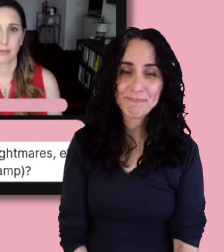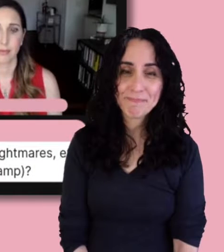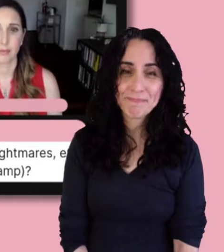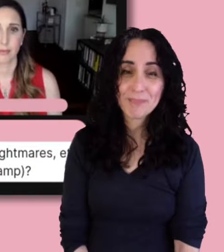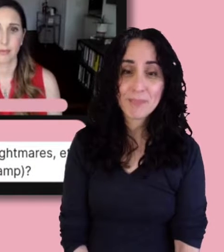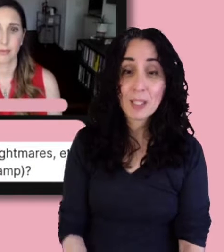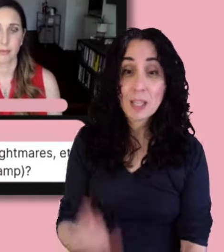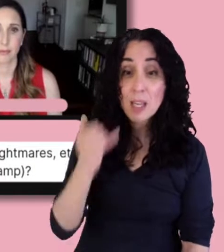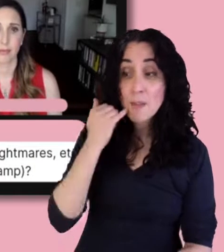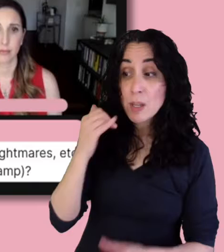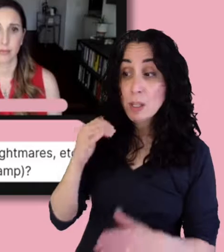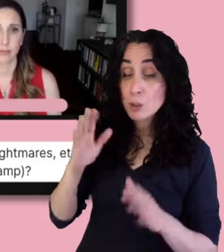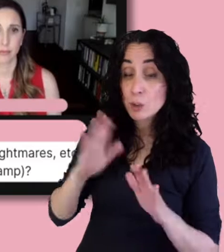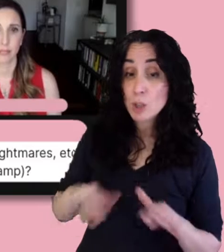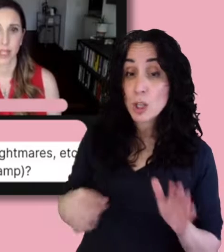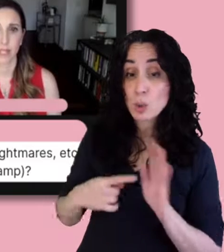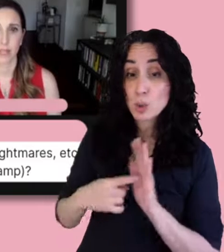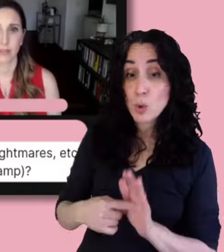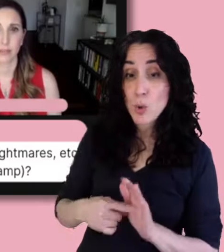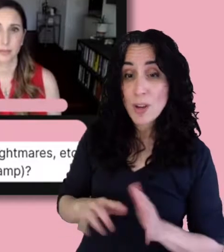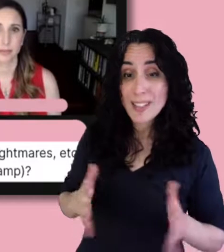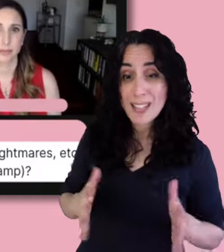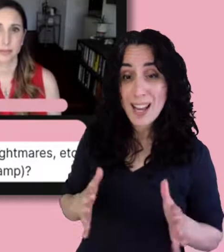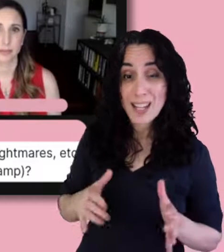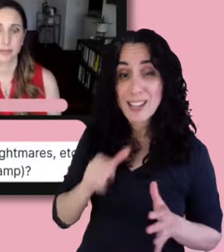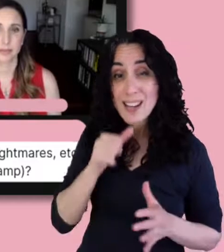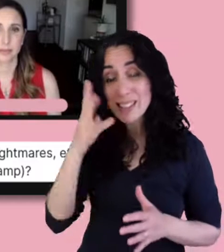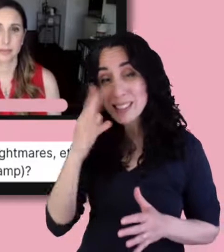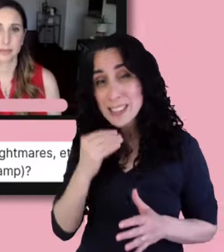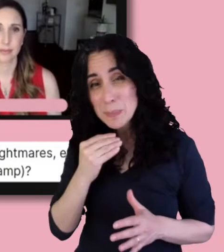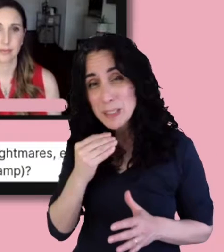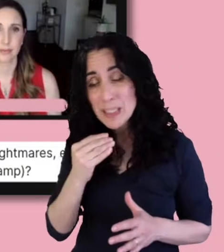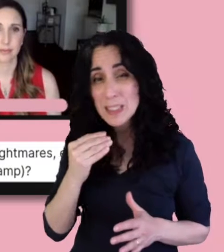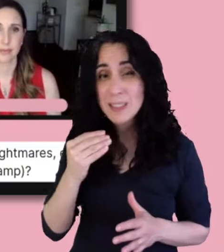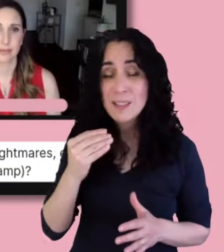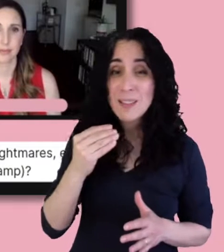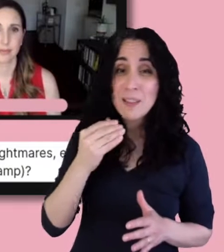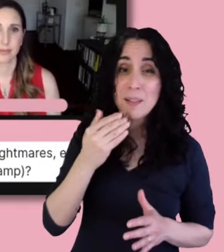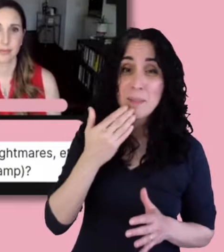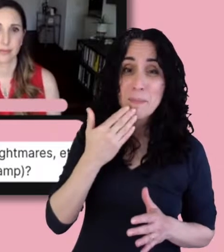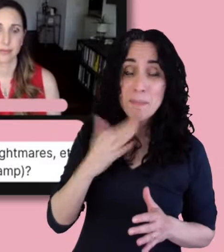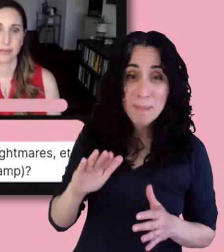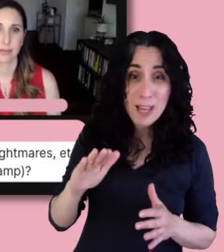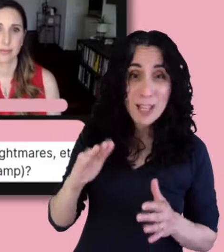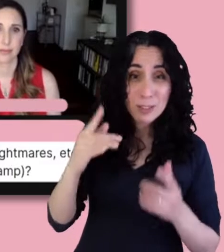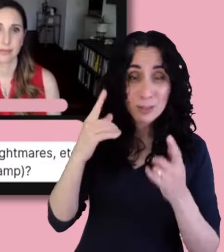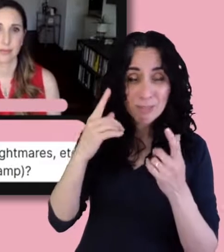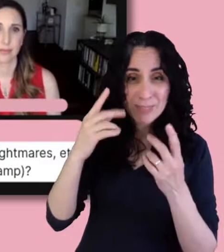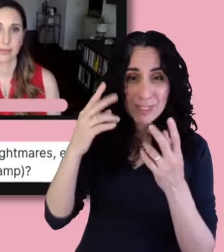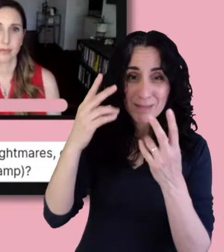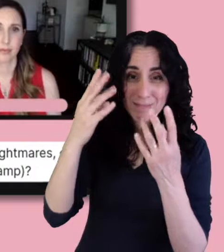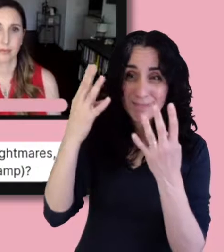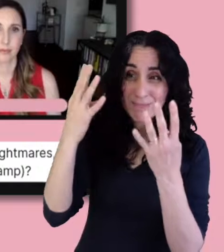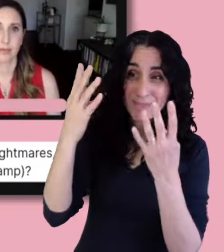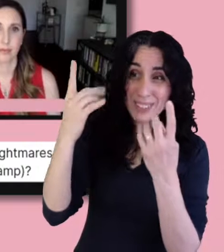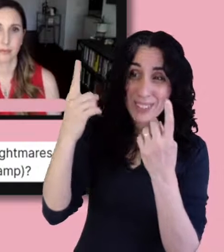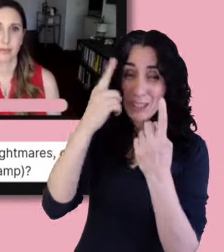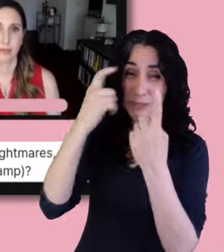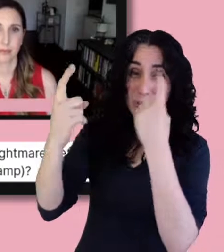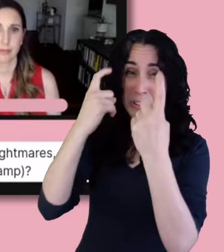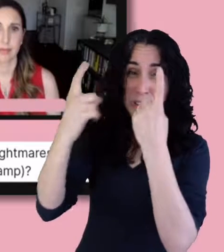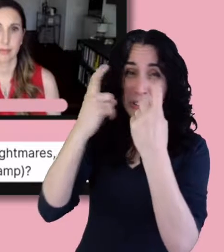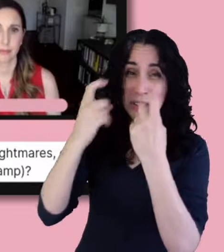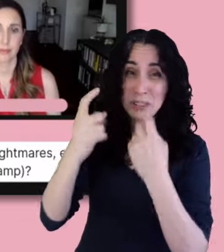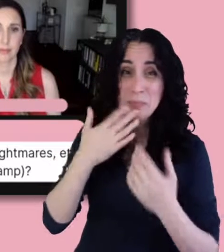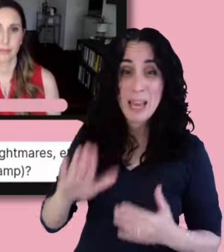If my child is showing signs of anxiety, not sleeping, nightmares, etc., what can I tell him about the future,